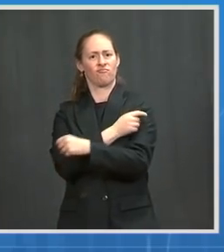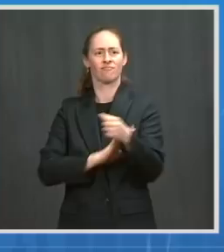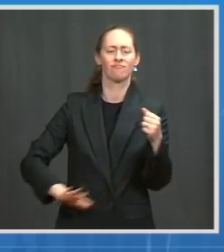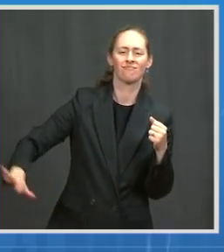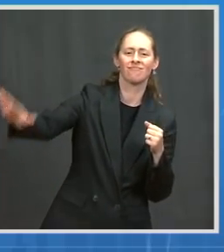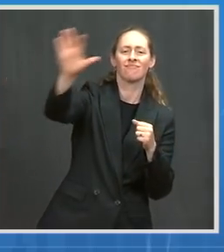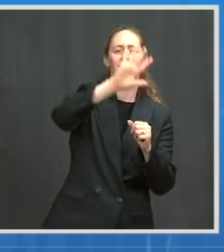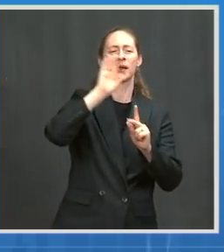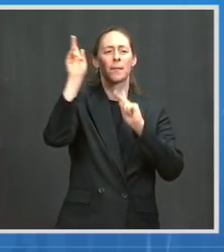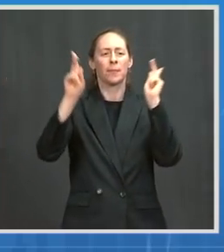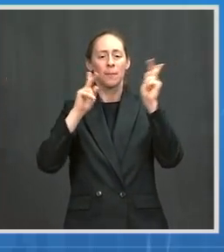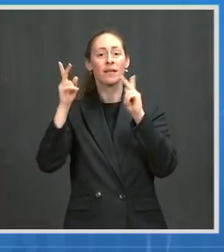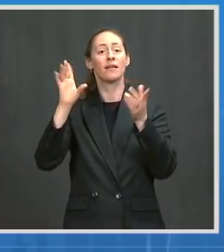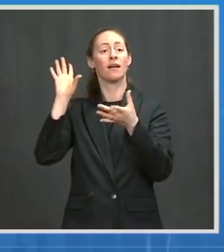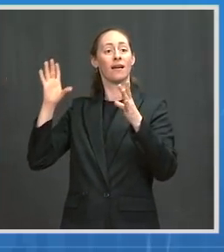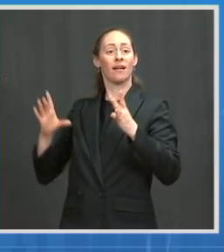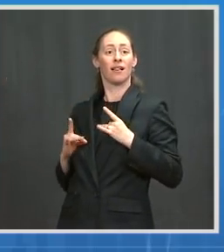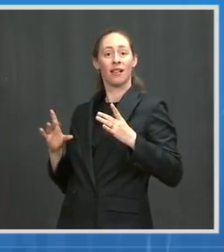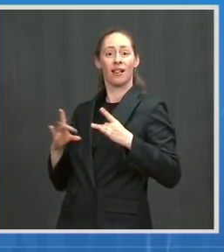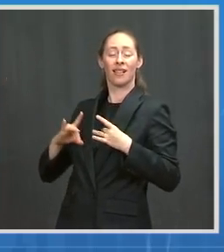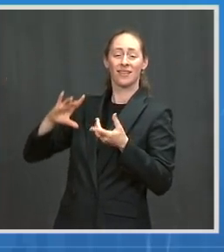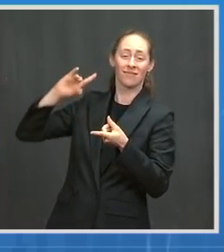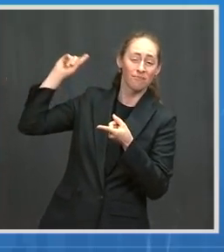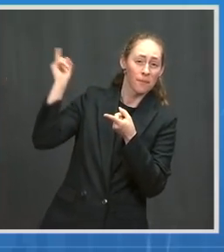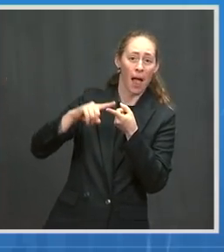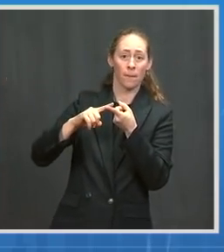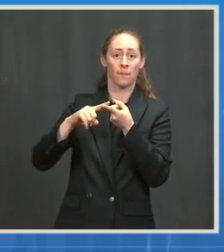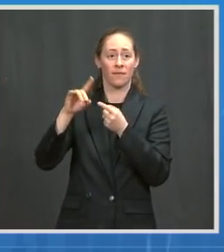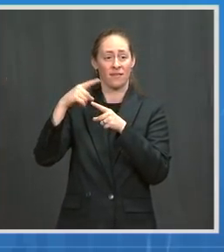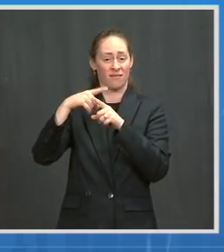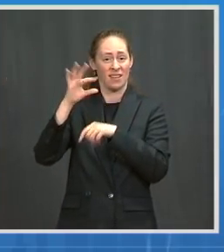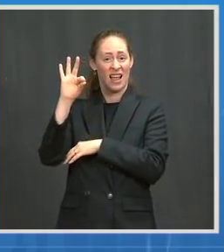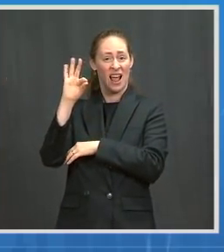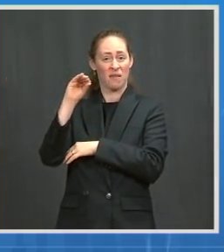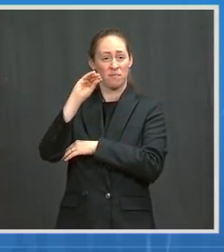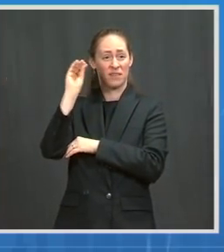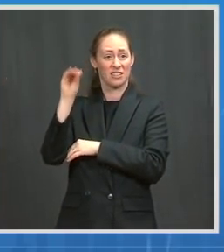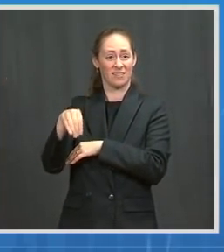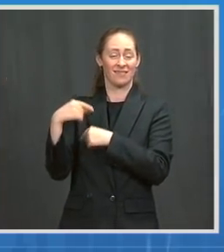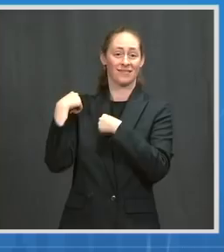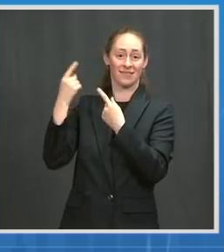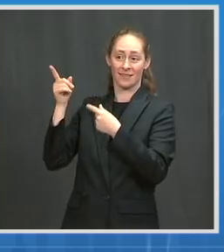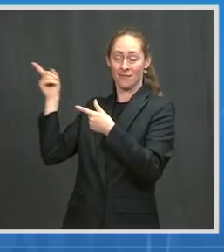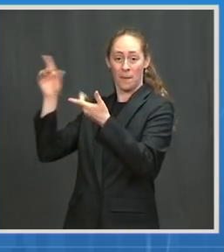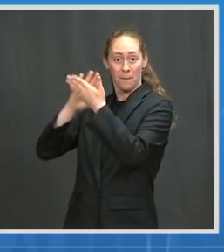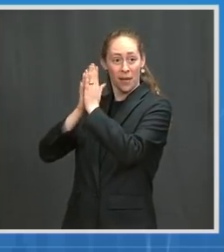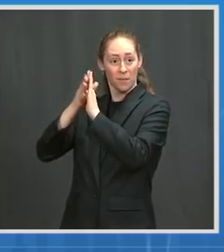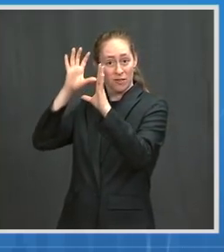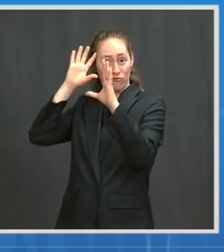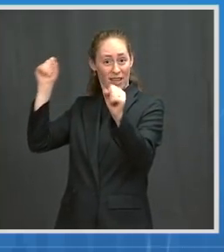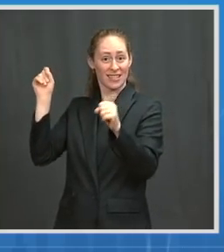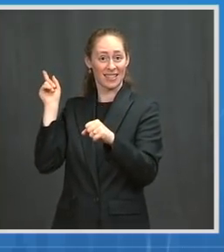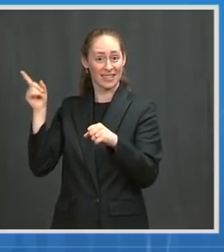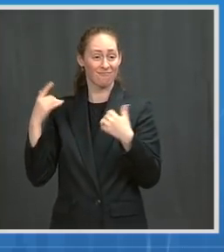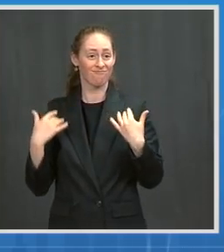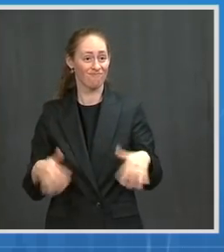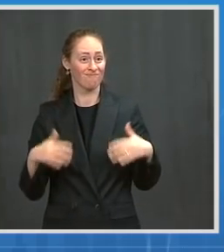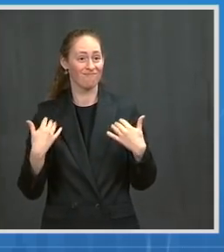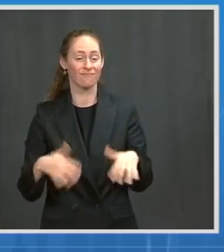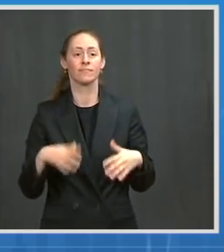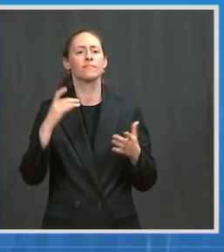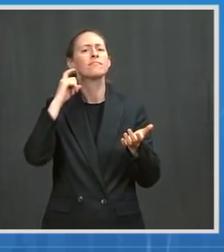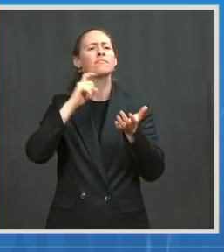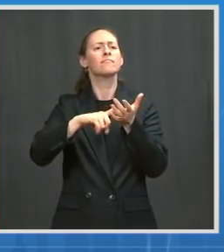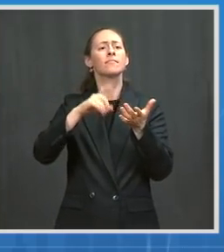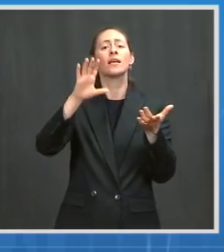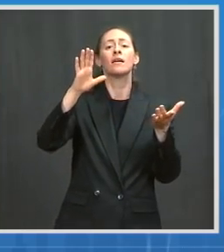more than 90% since the President took office on January 20th. In fact, cases and deaths are at the lowest